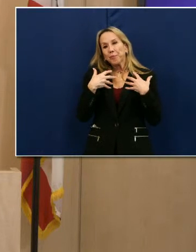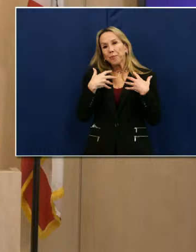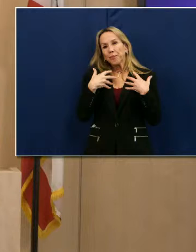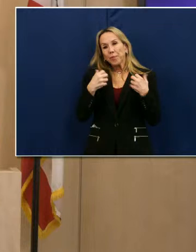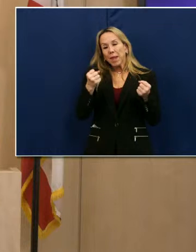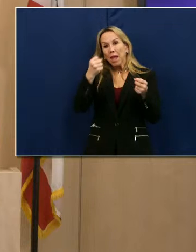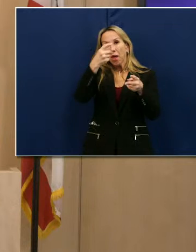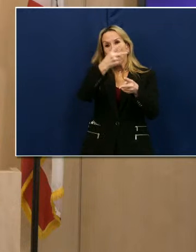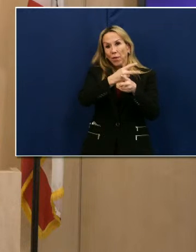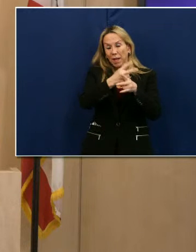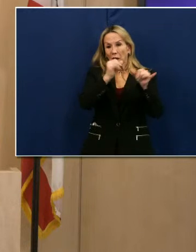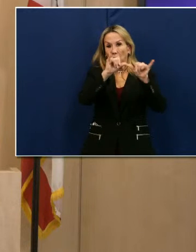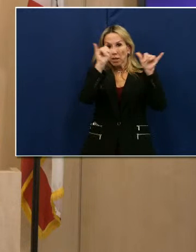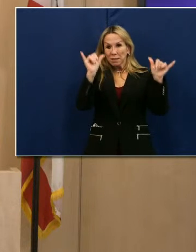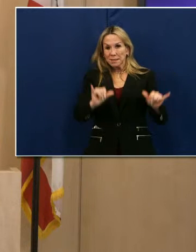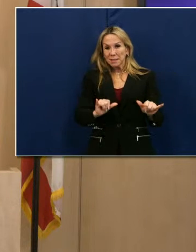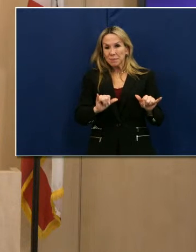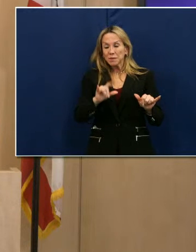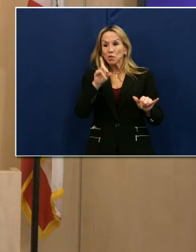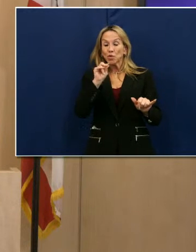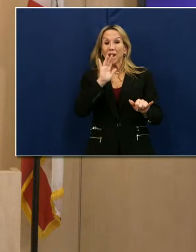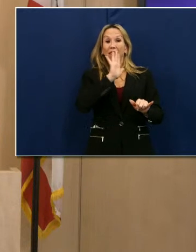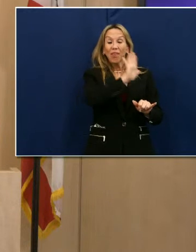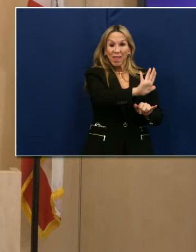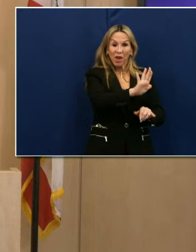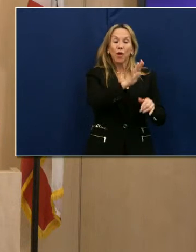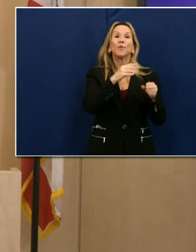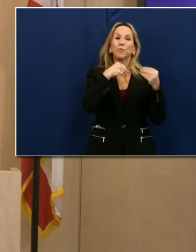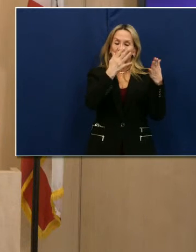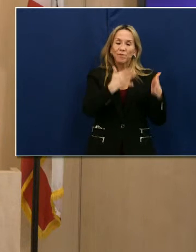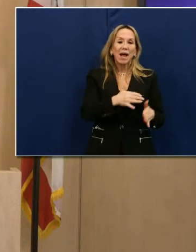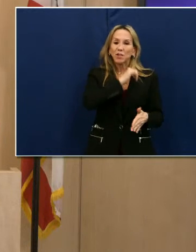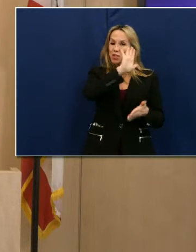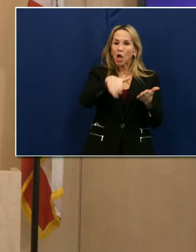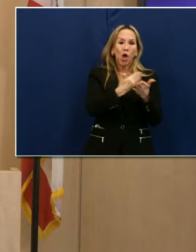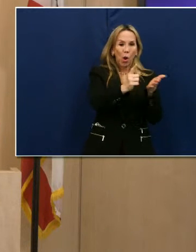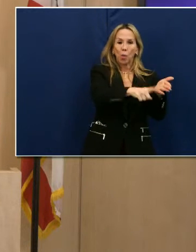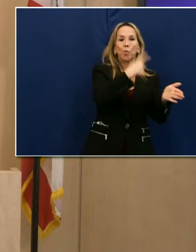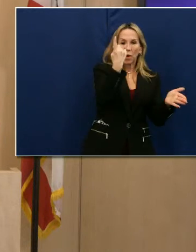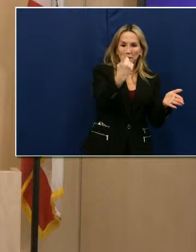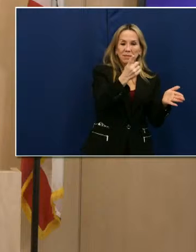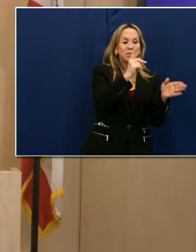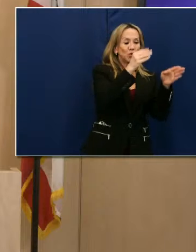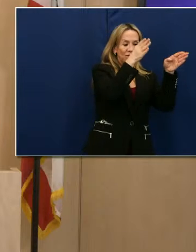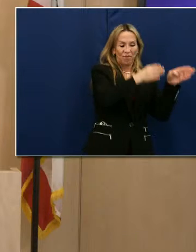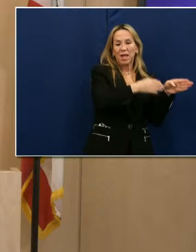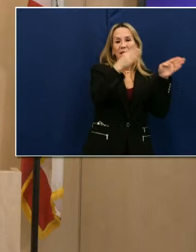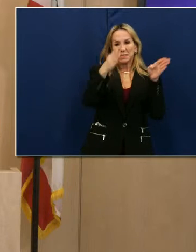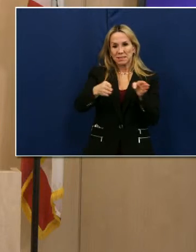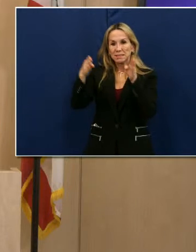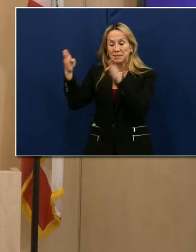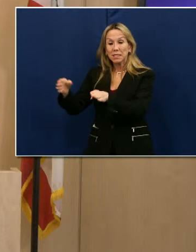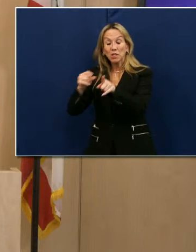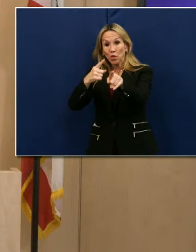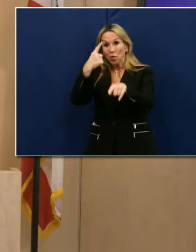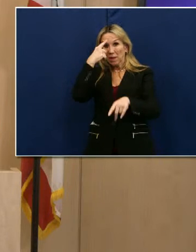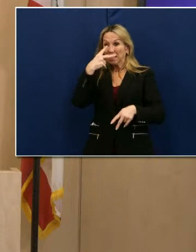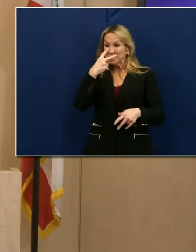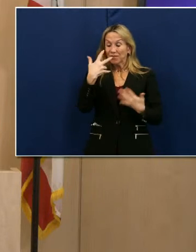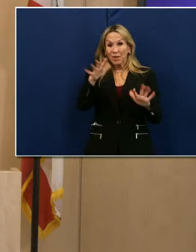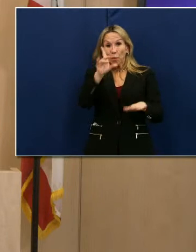their providers kind of in phases. So we should not expect to see all